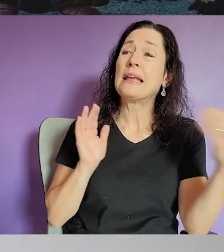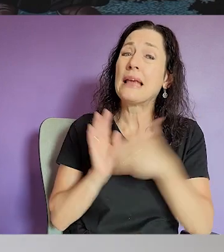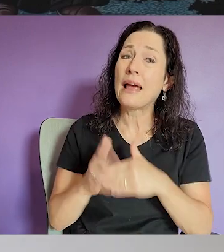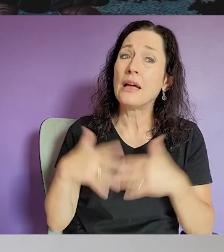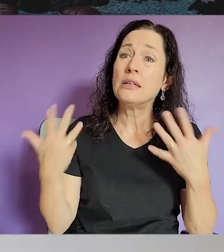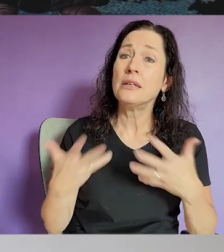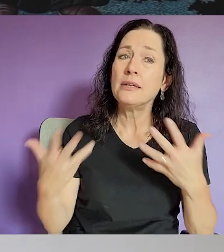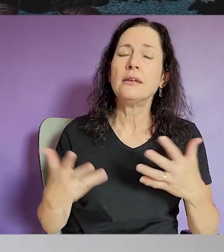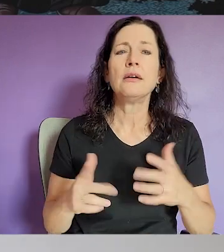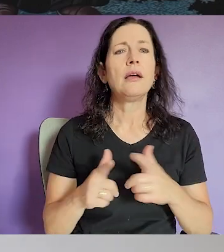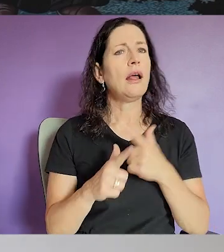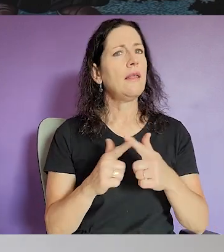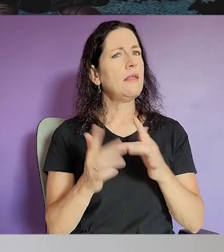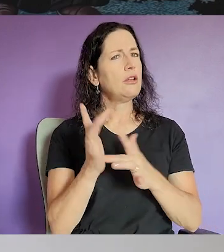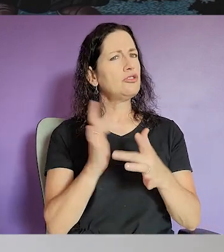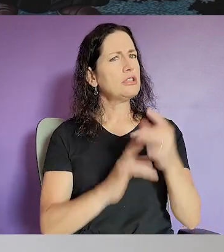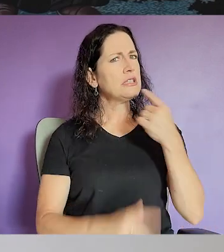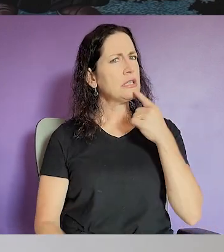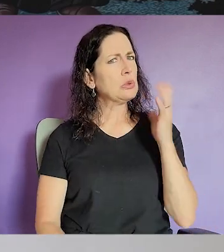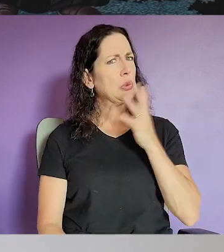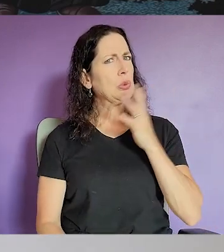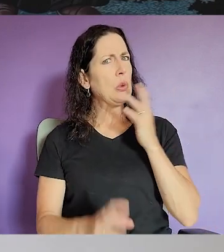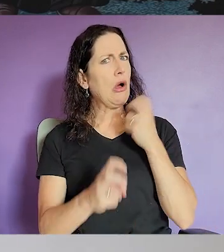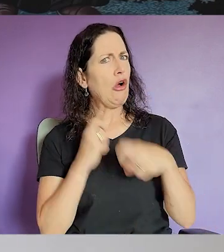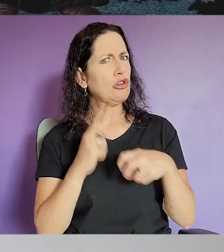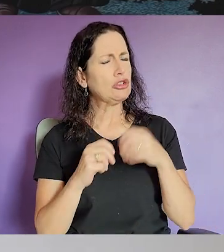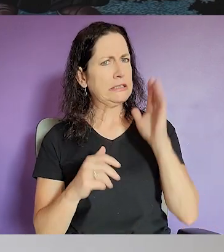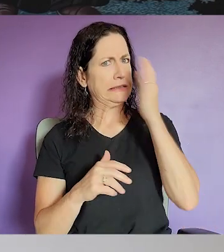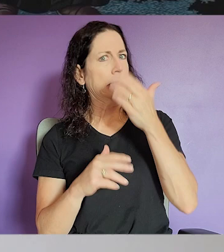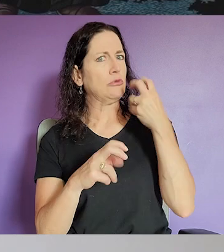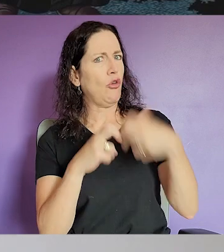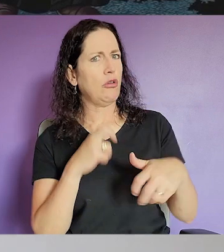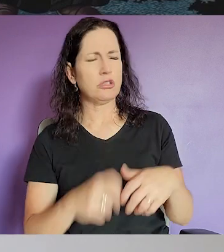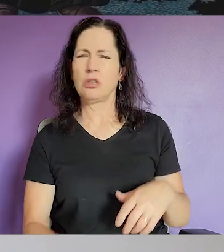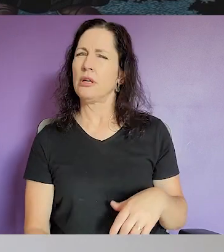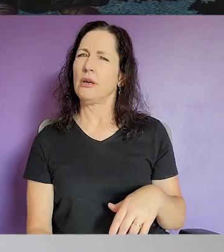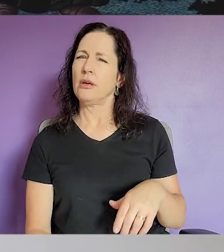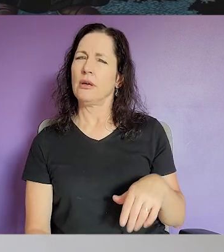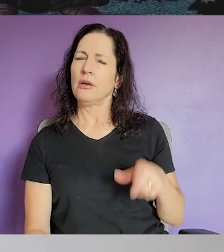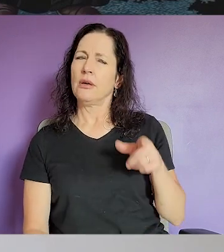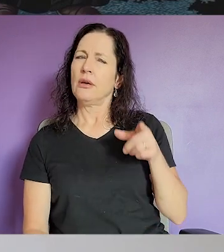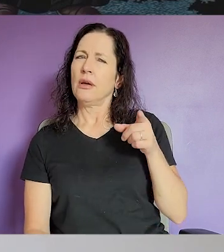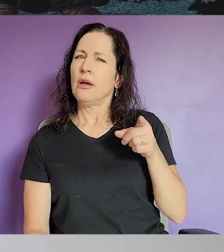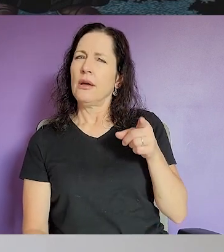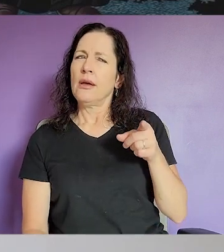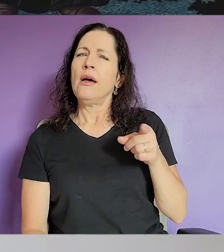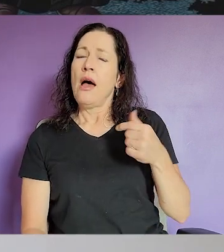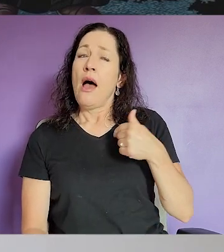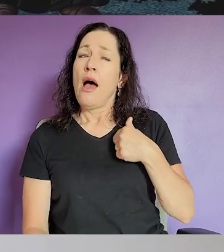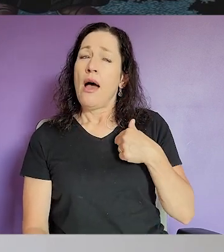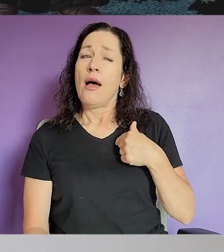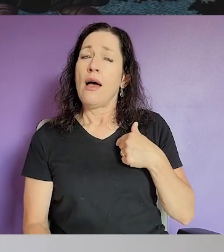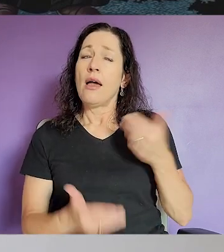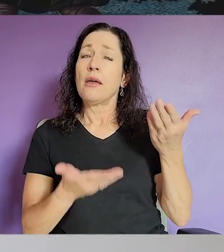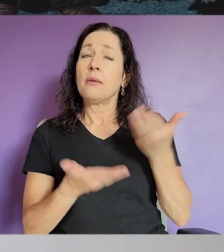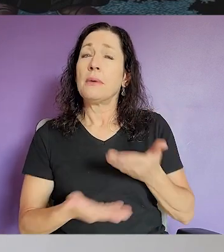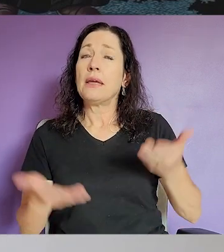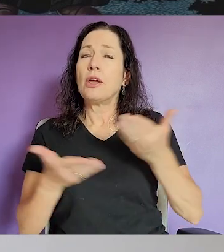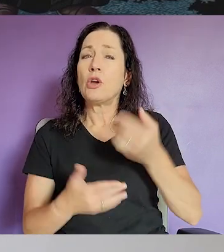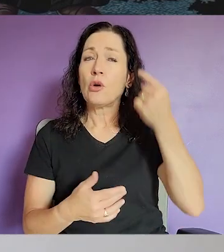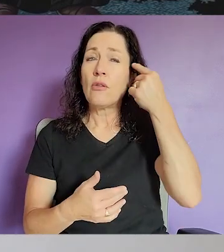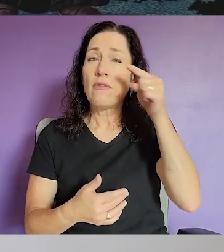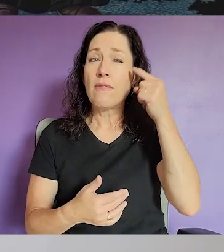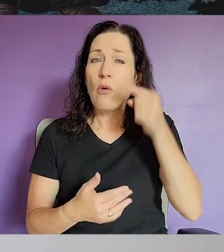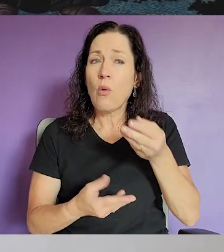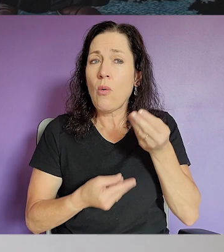And Jesus says something that can seem very harsh. He said, I have come to